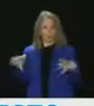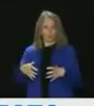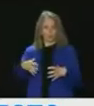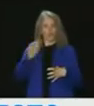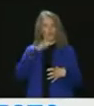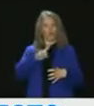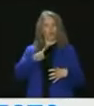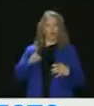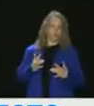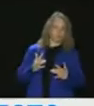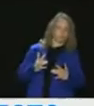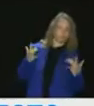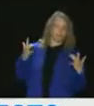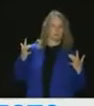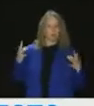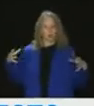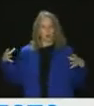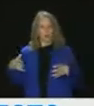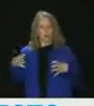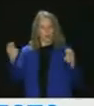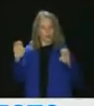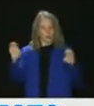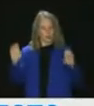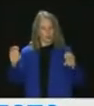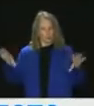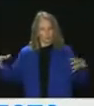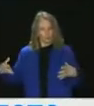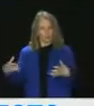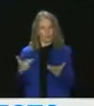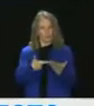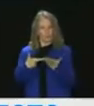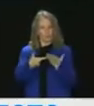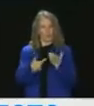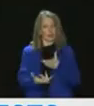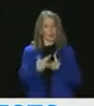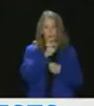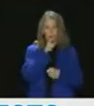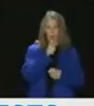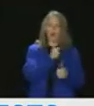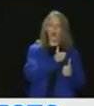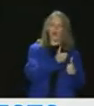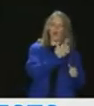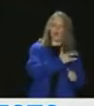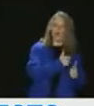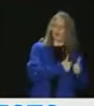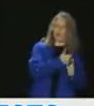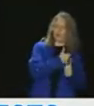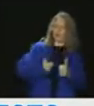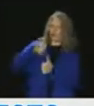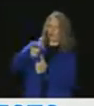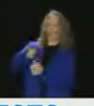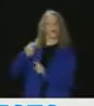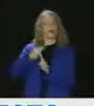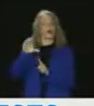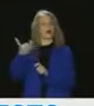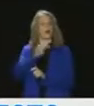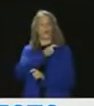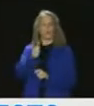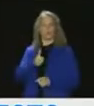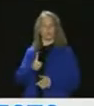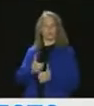I brought together the incident group with ministers and CDA. We continued to work closely with